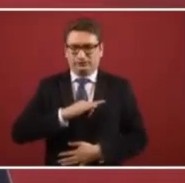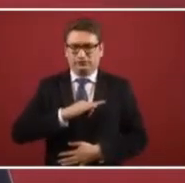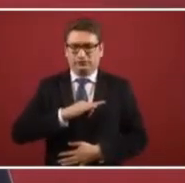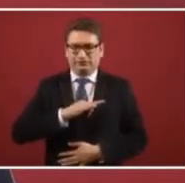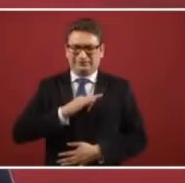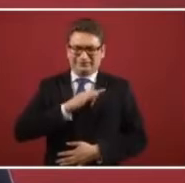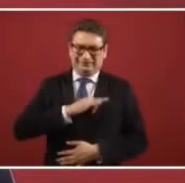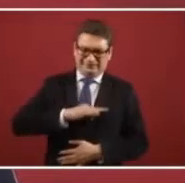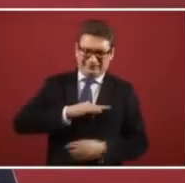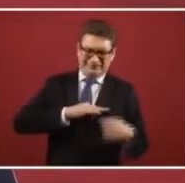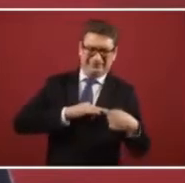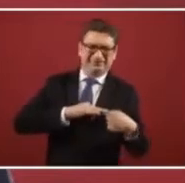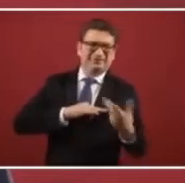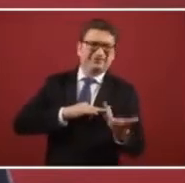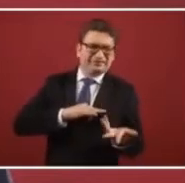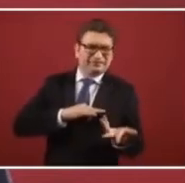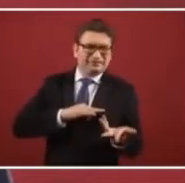the happiness